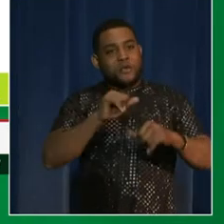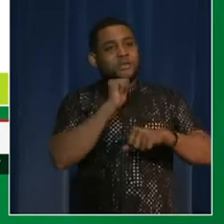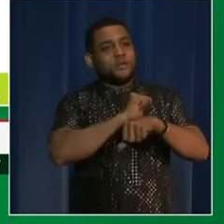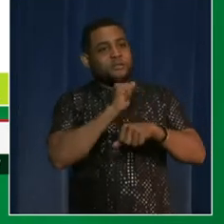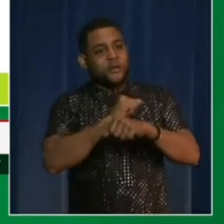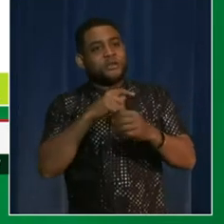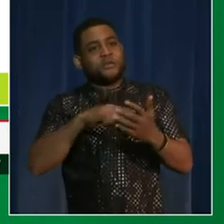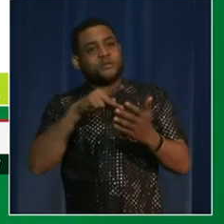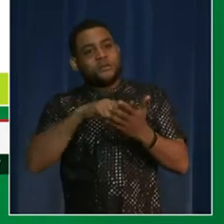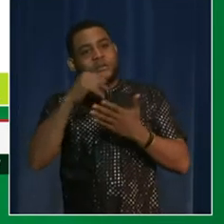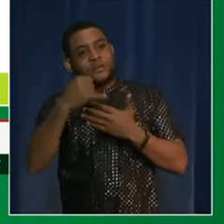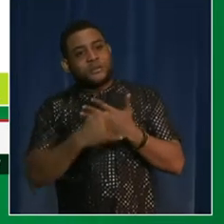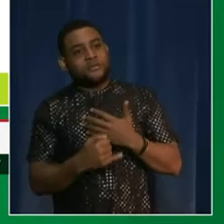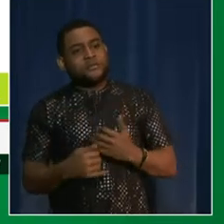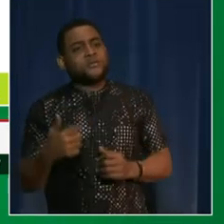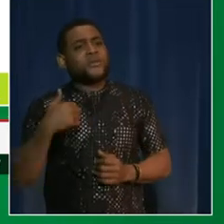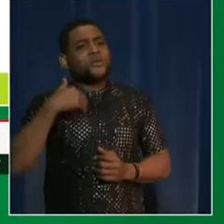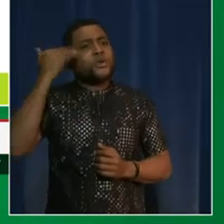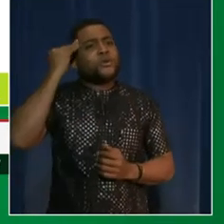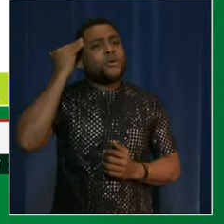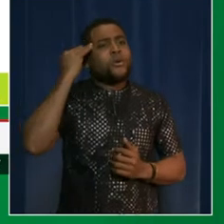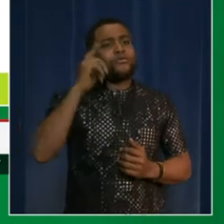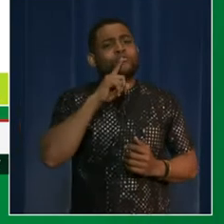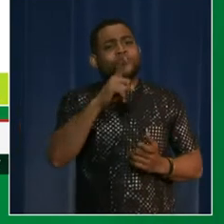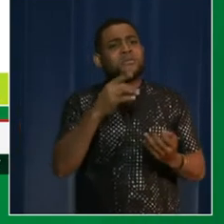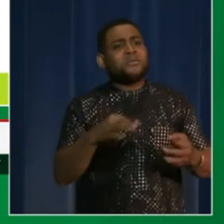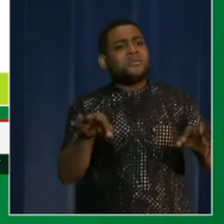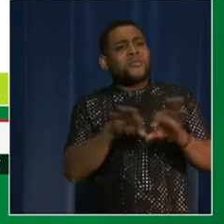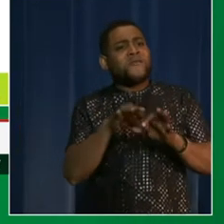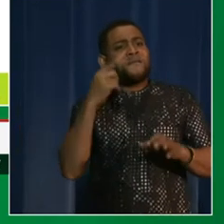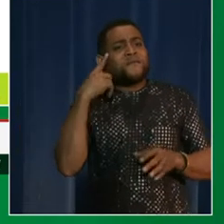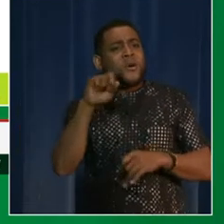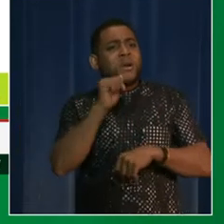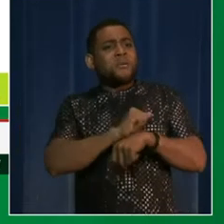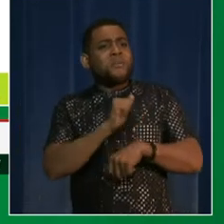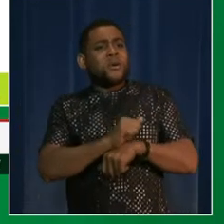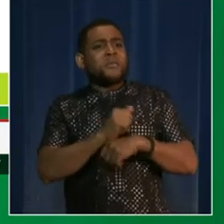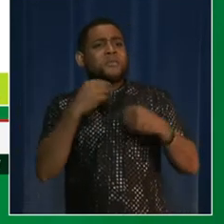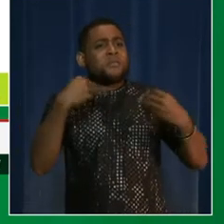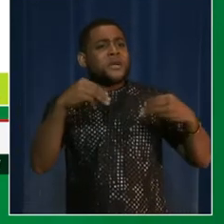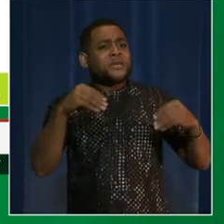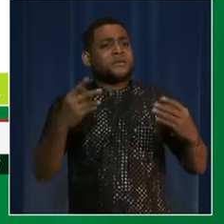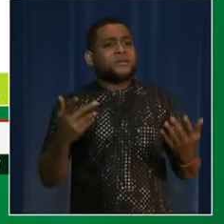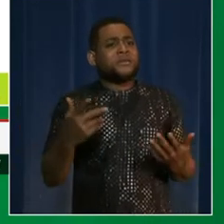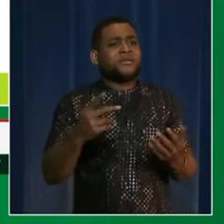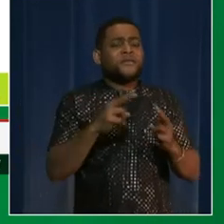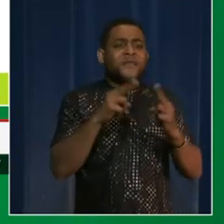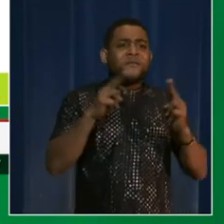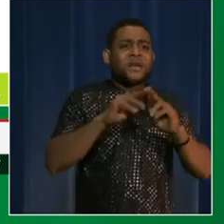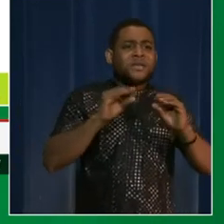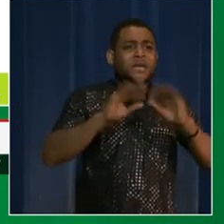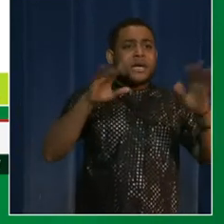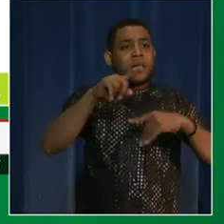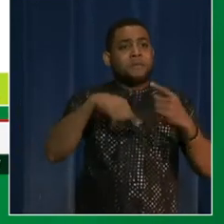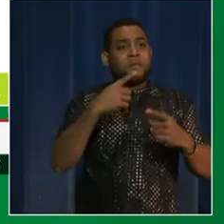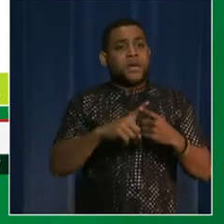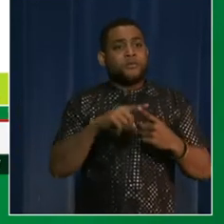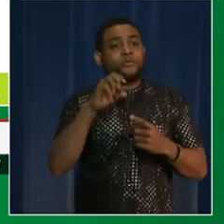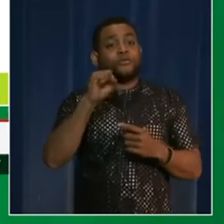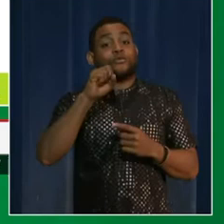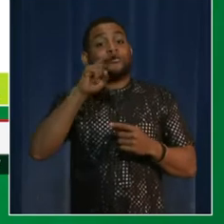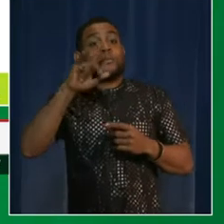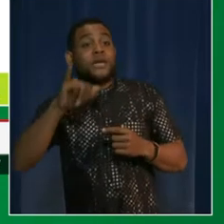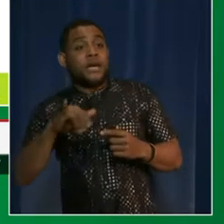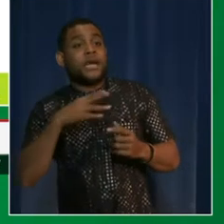how important First Source is, but we also understand the labor market. And I'm very clear about the supply and demand. And so we now have